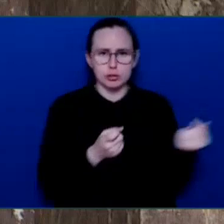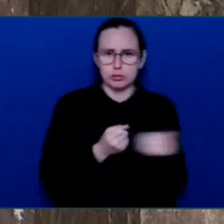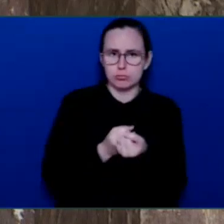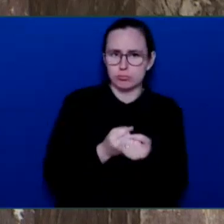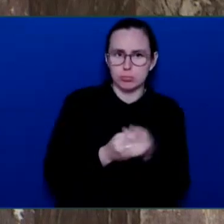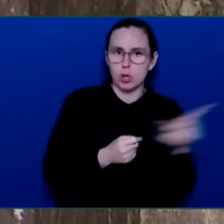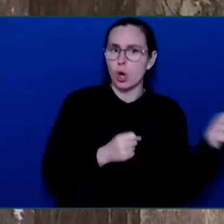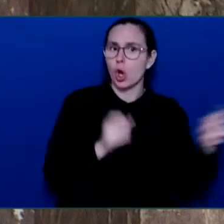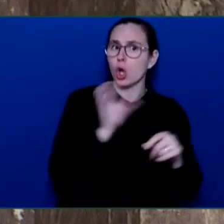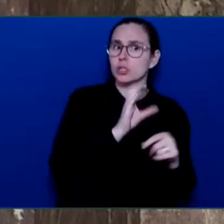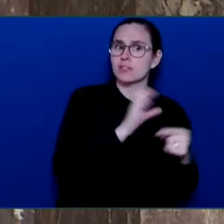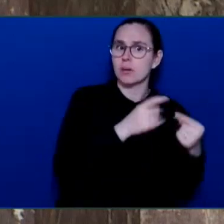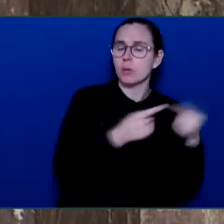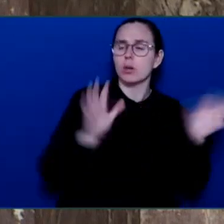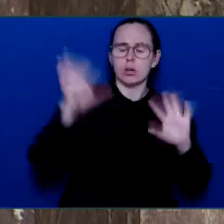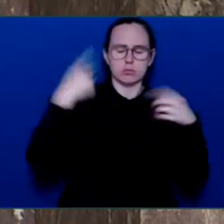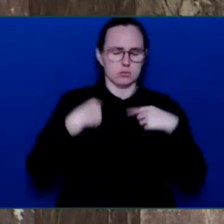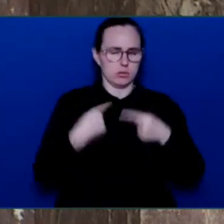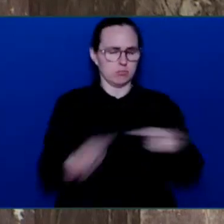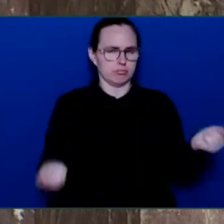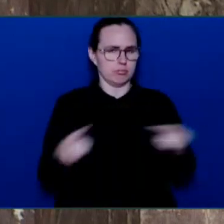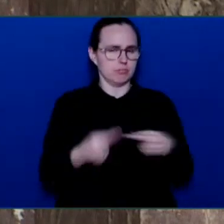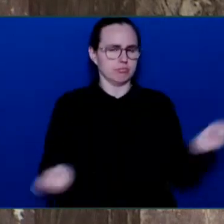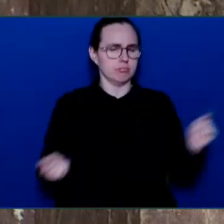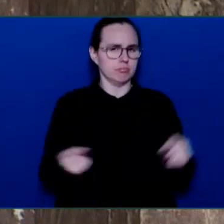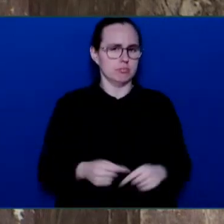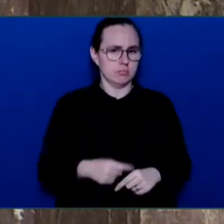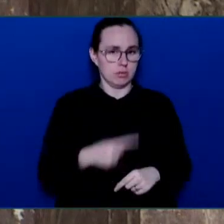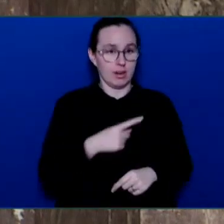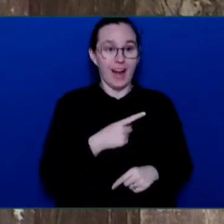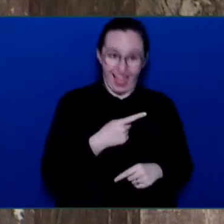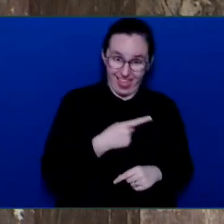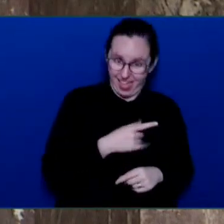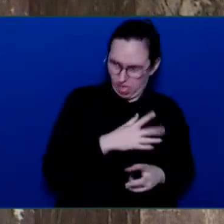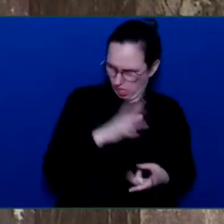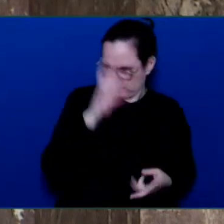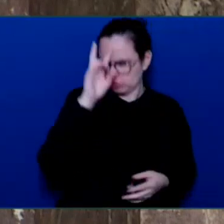Speaker, now a party...